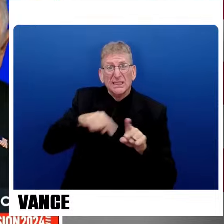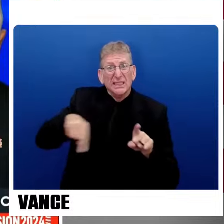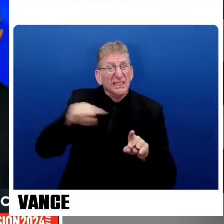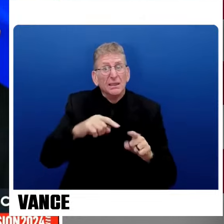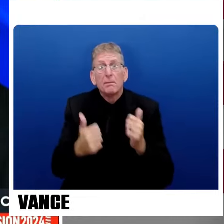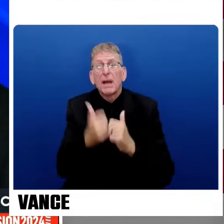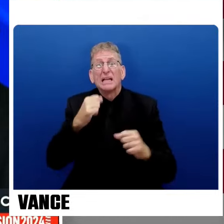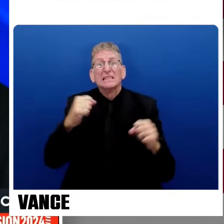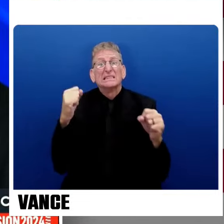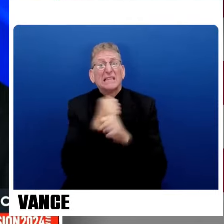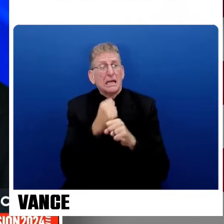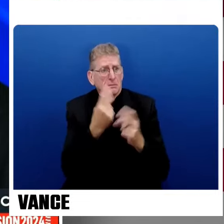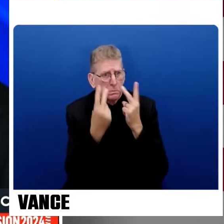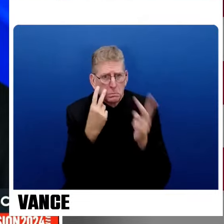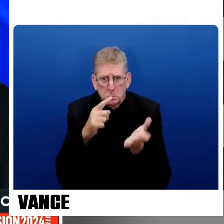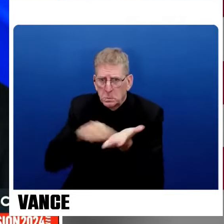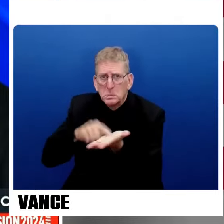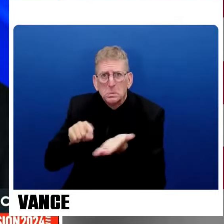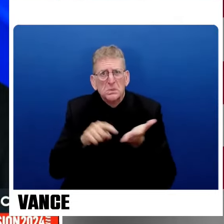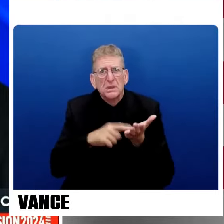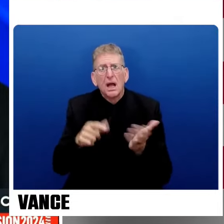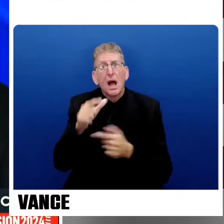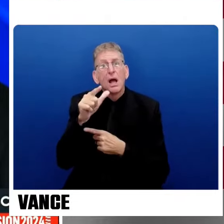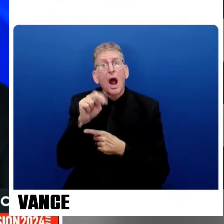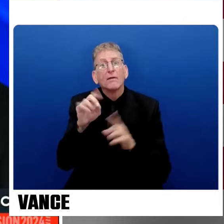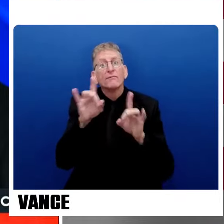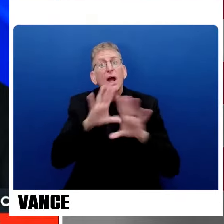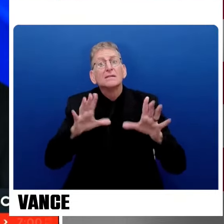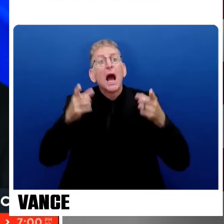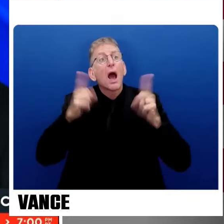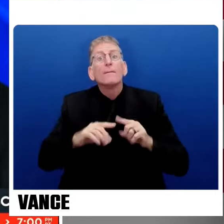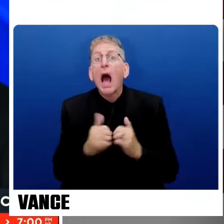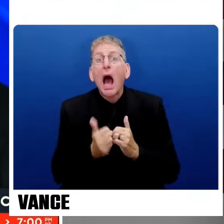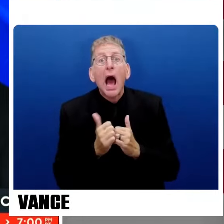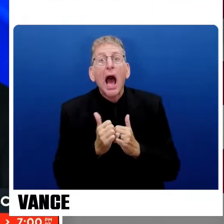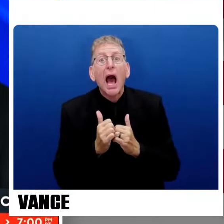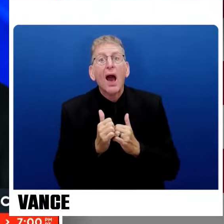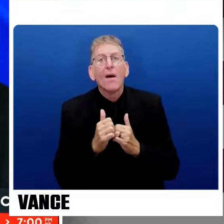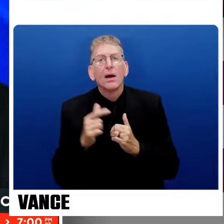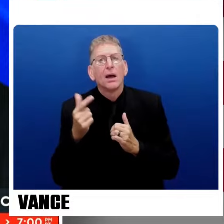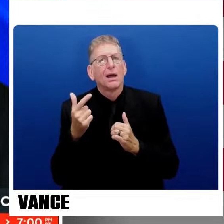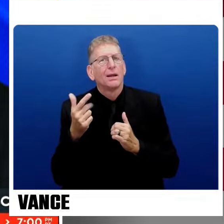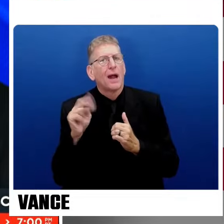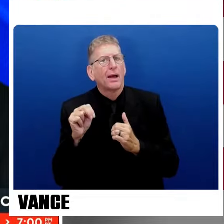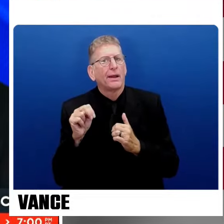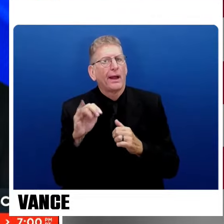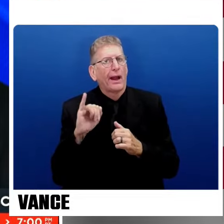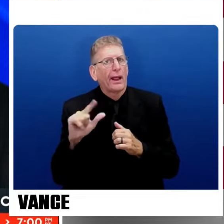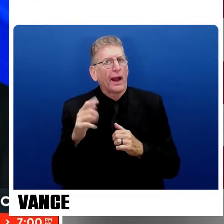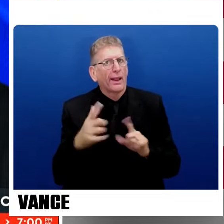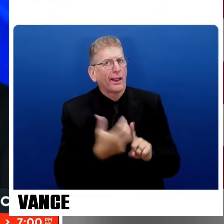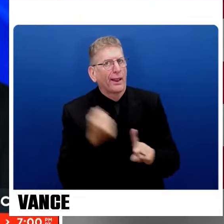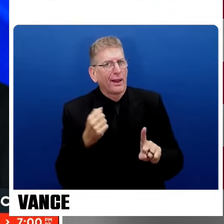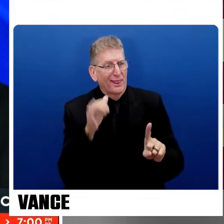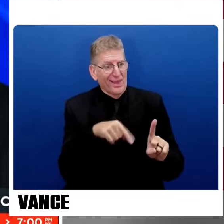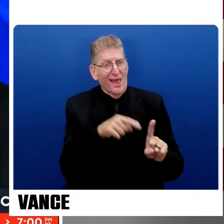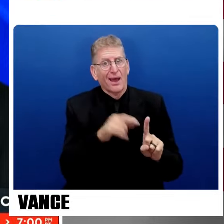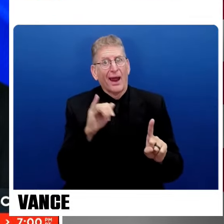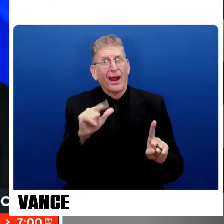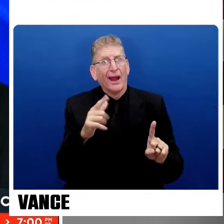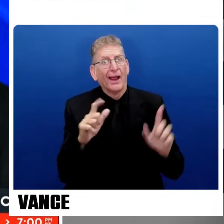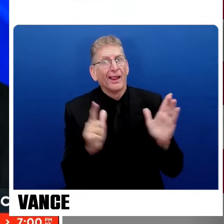is committed with illegally obtained firearms. And while we're on that topic, we know that thanks to Kamala Harris's open border, we've seen a